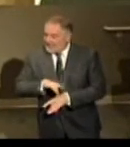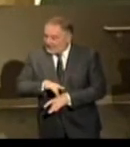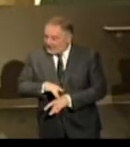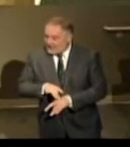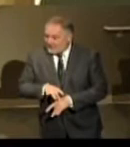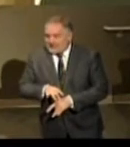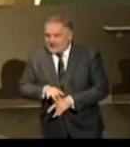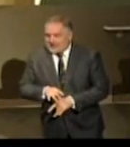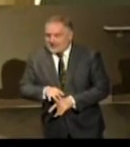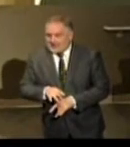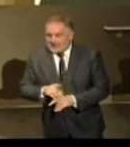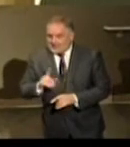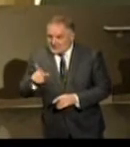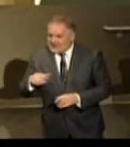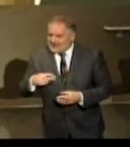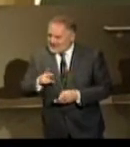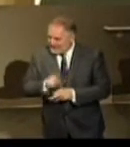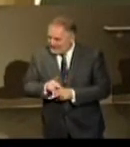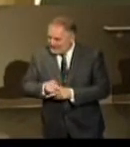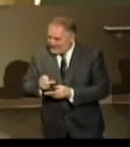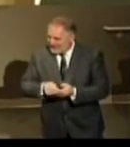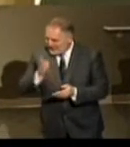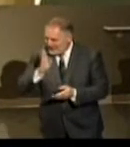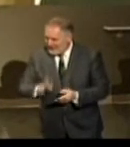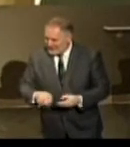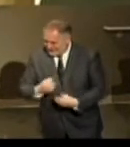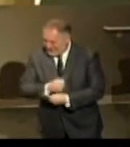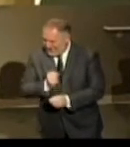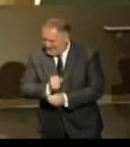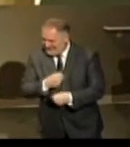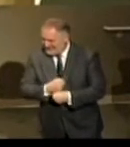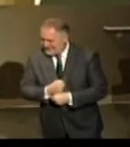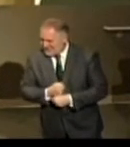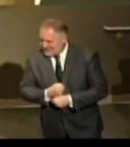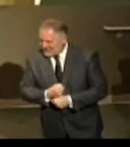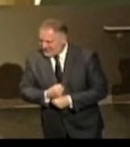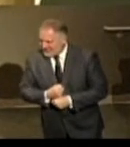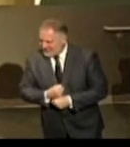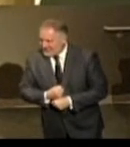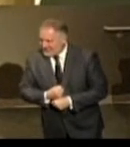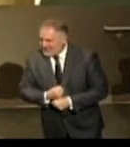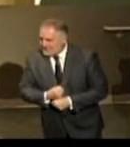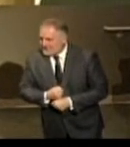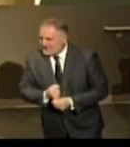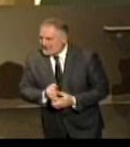know how to handle it here because we're stewards of God's good. Now don't worry, I'm not going to be out and become a tree hugger.